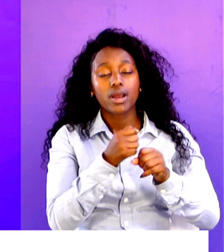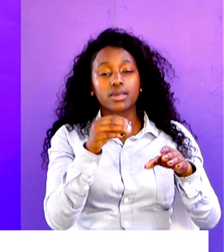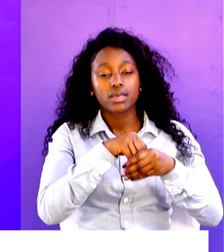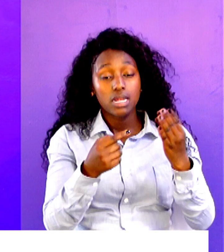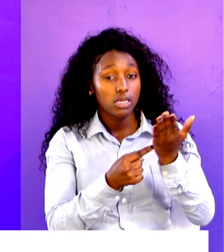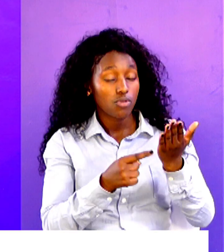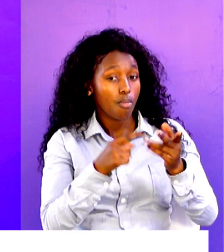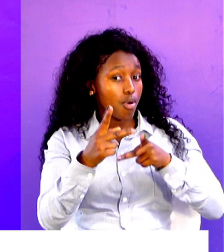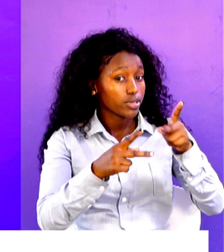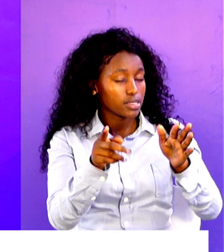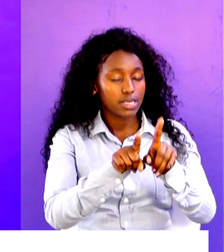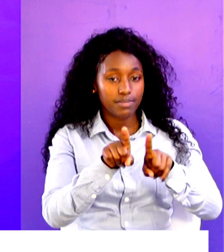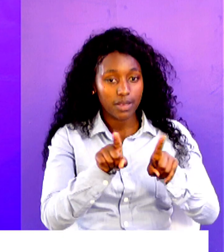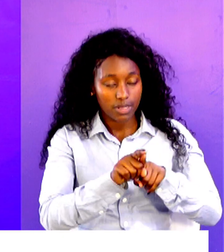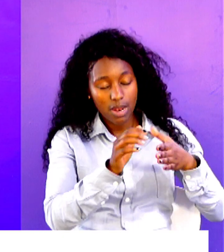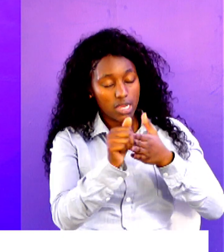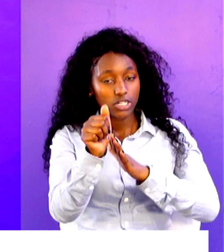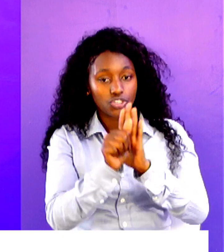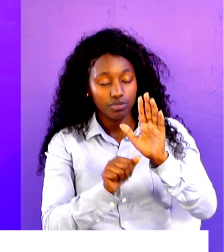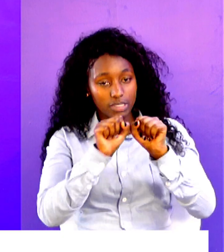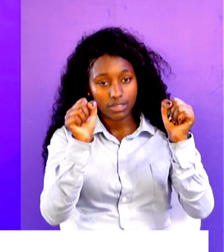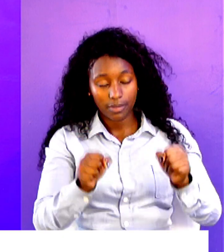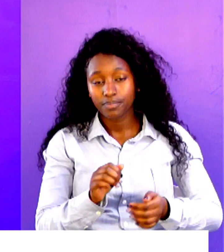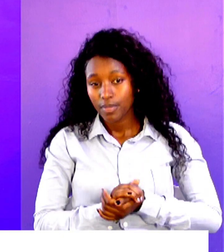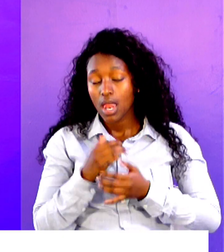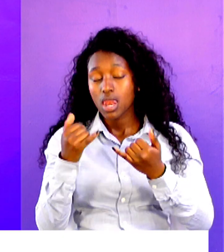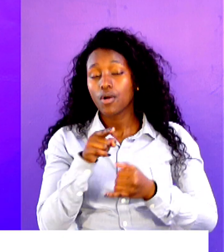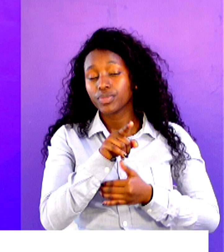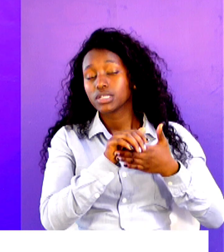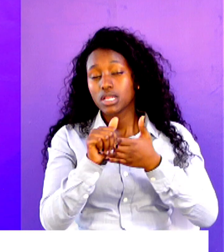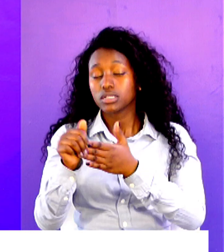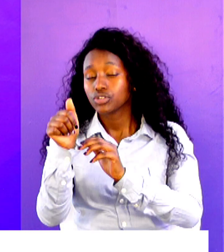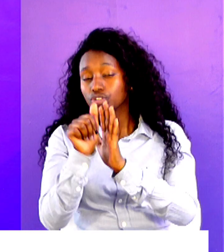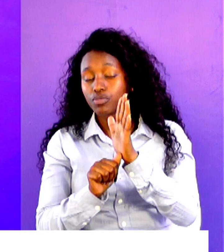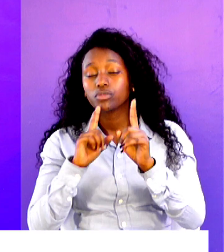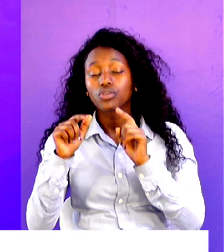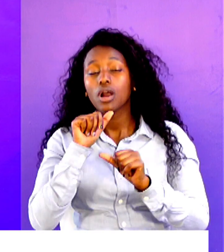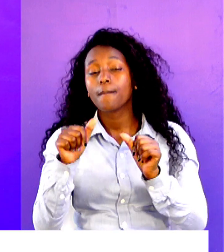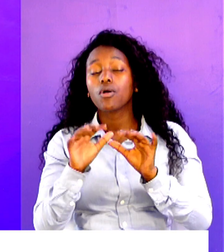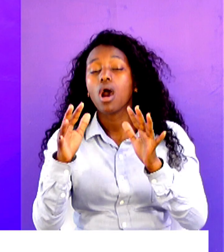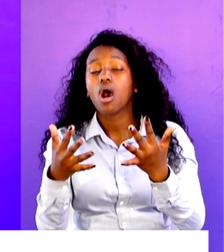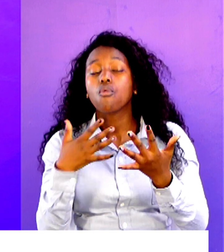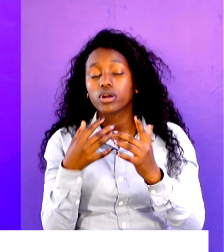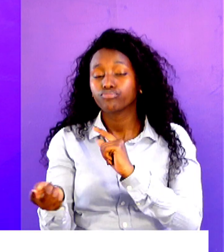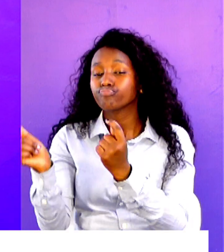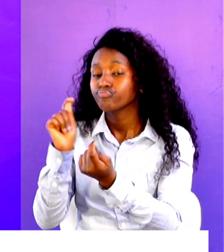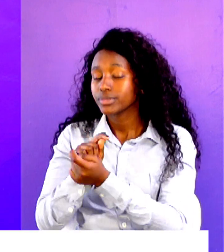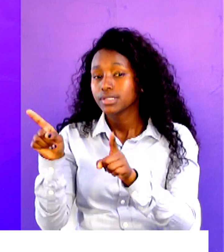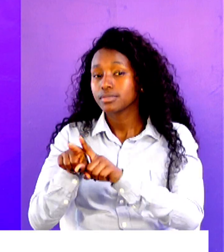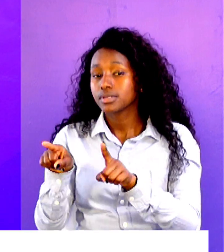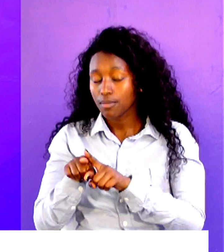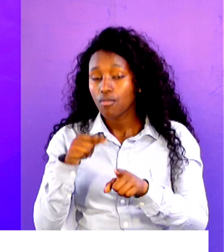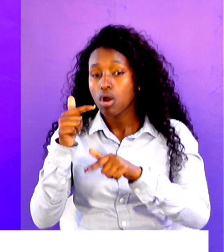and leadership structures. According to the leadership, the initiative marks a clear shift in direction as